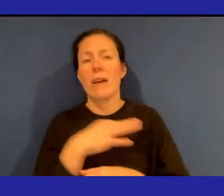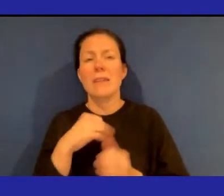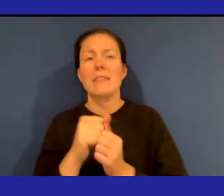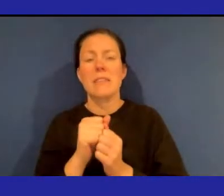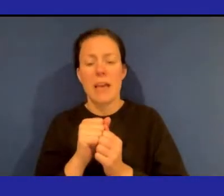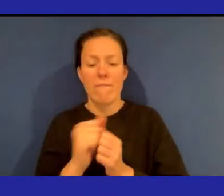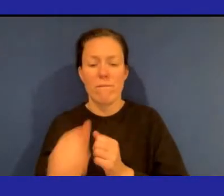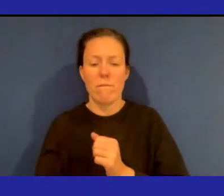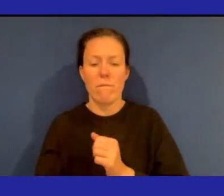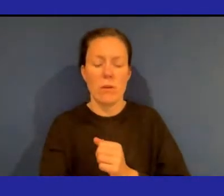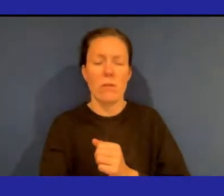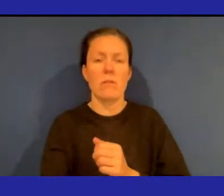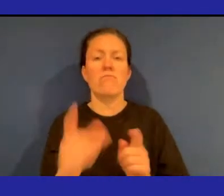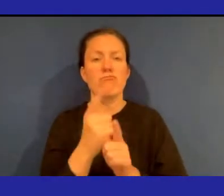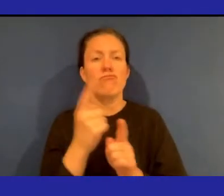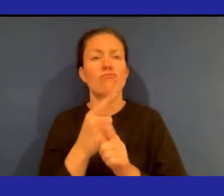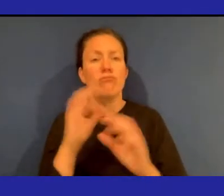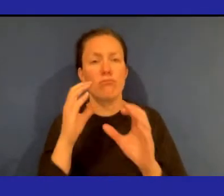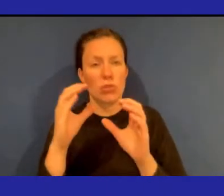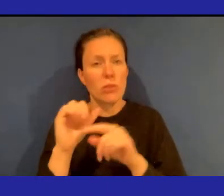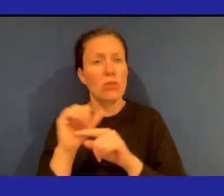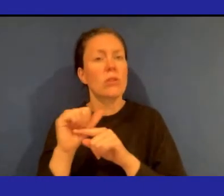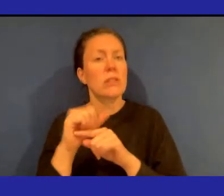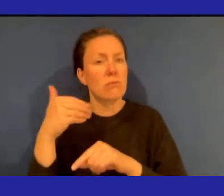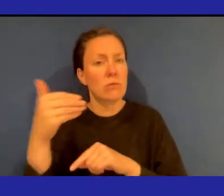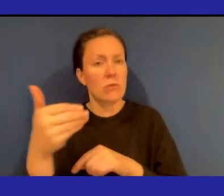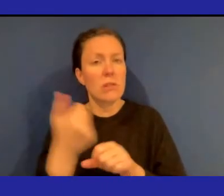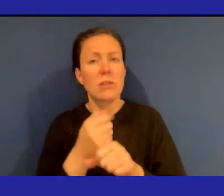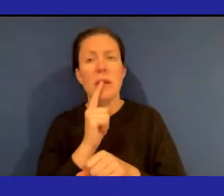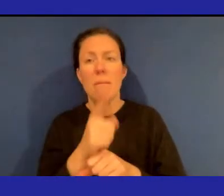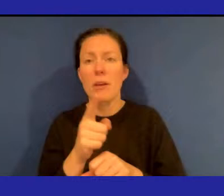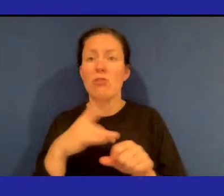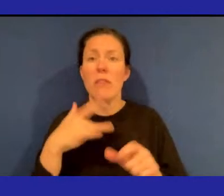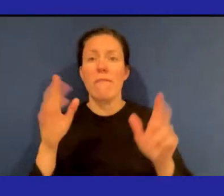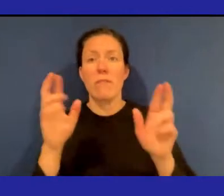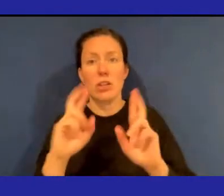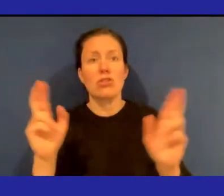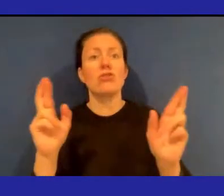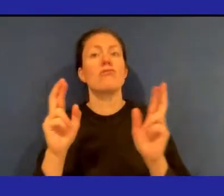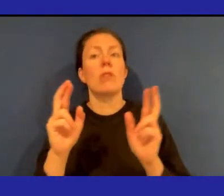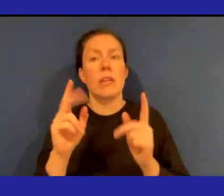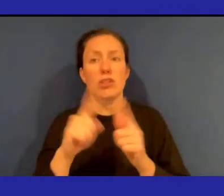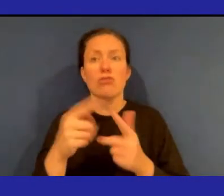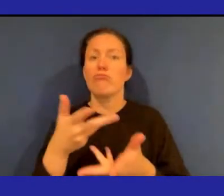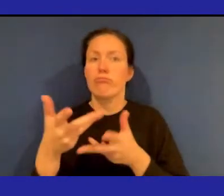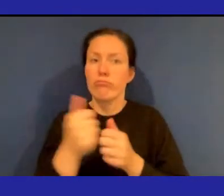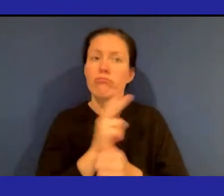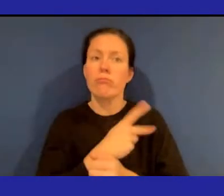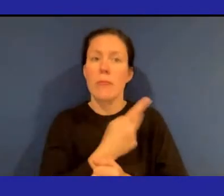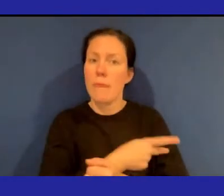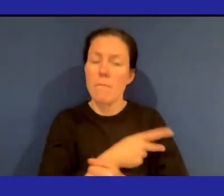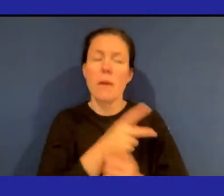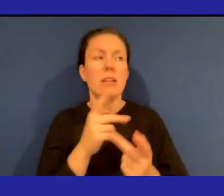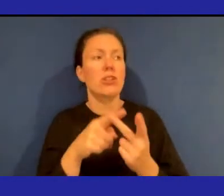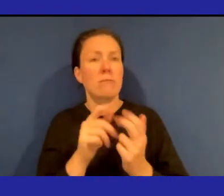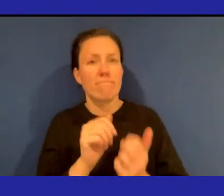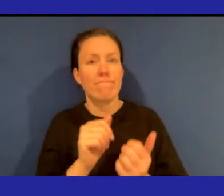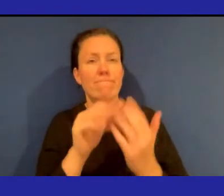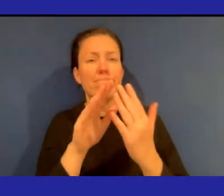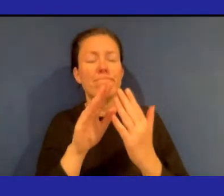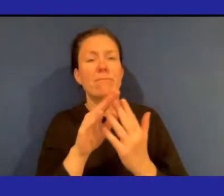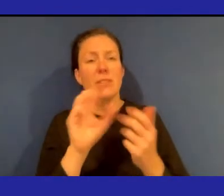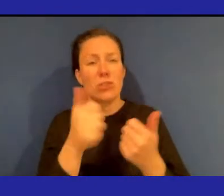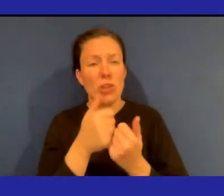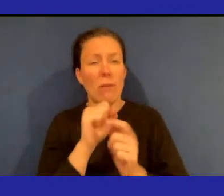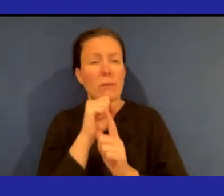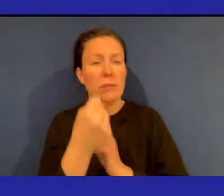communication training to ensure they are equipped to engage with patients effectively, handle difficult situations, and provide